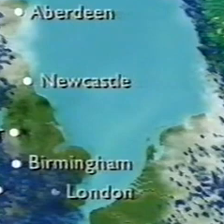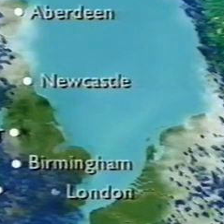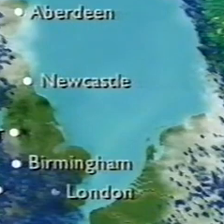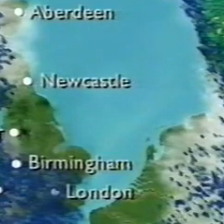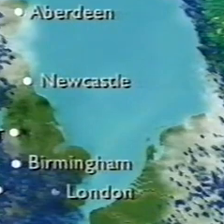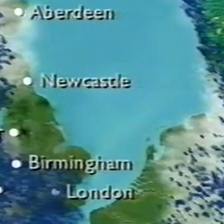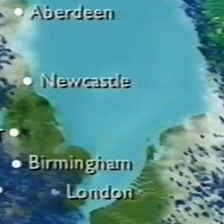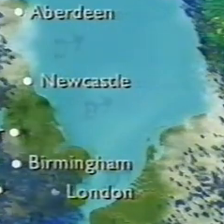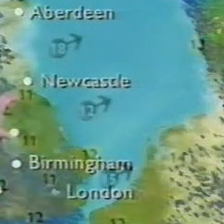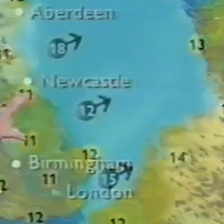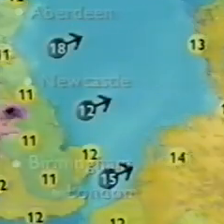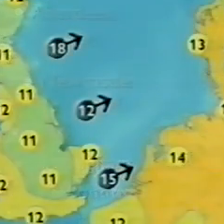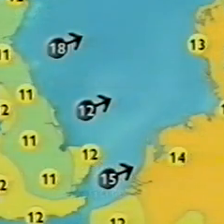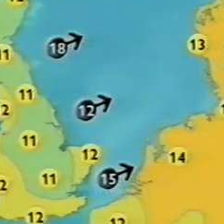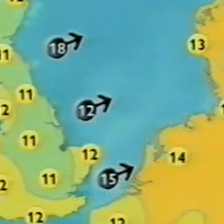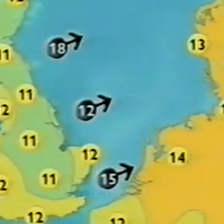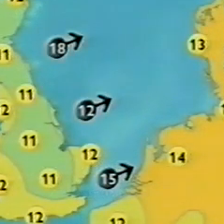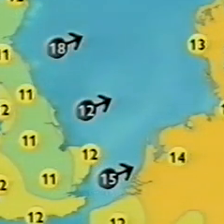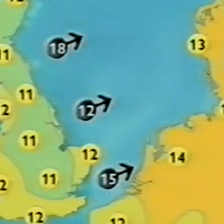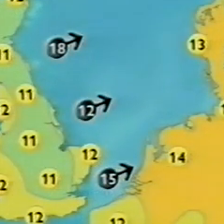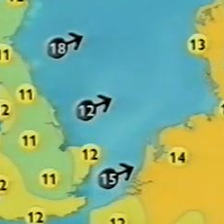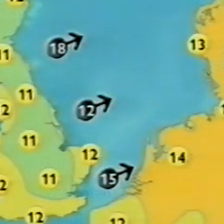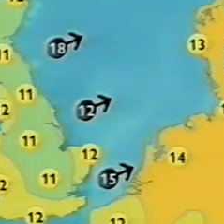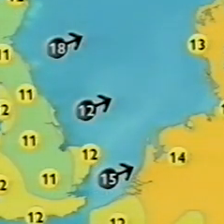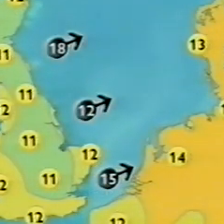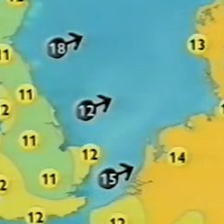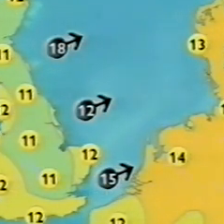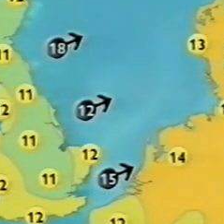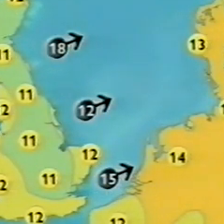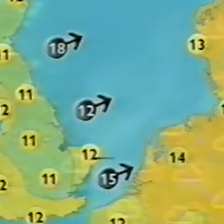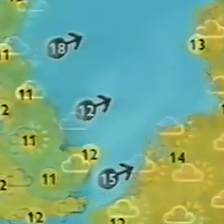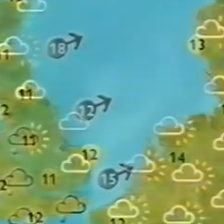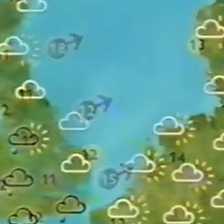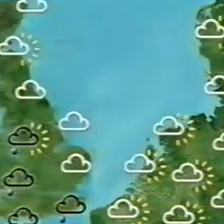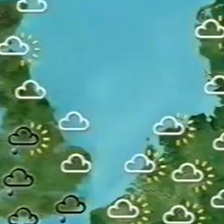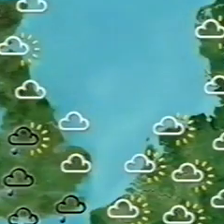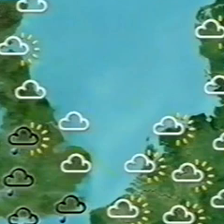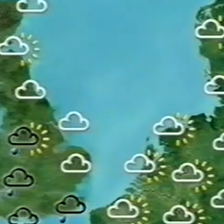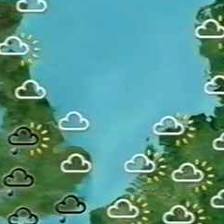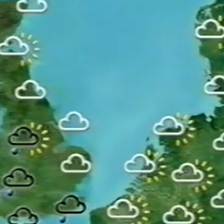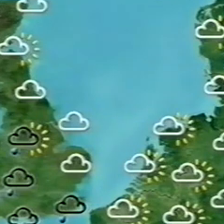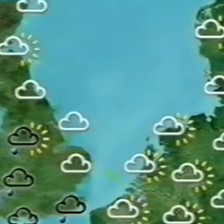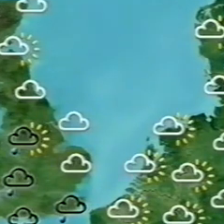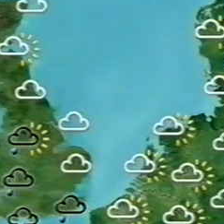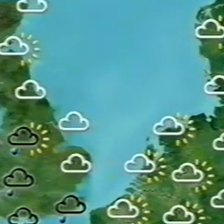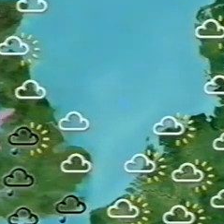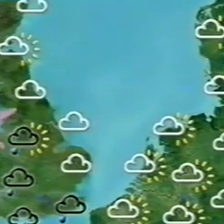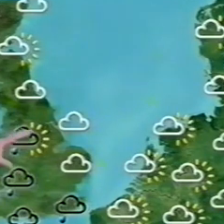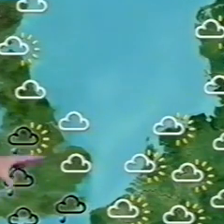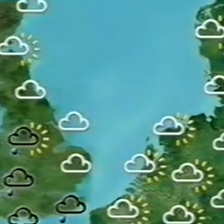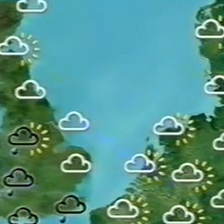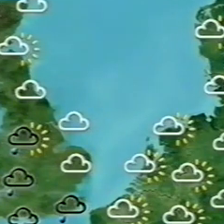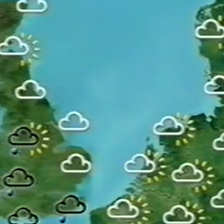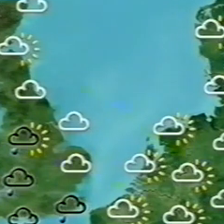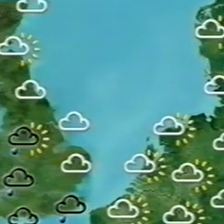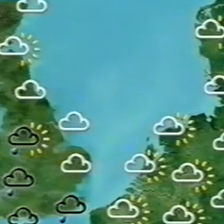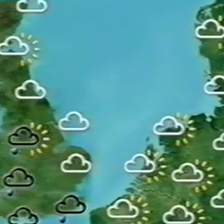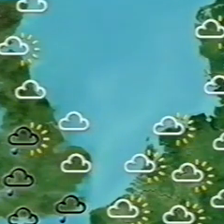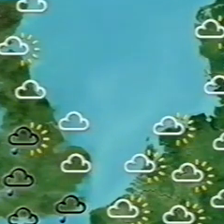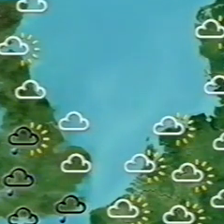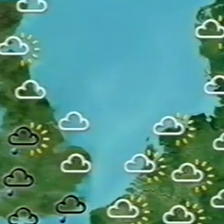and southern parts of England. In between, it's going to stay fine and dry everywhere a cooler night than of late. In the morning, for central and